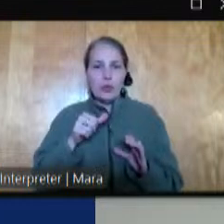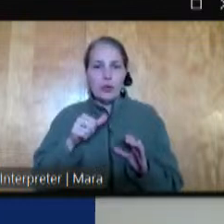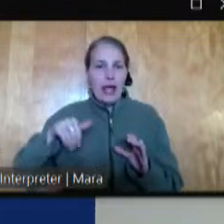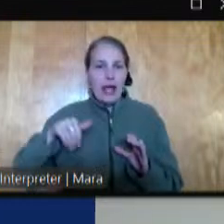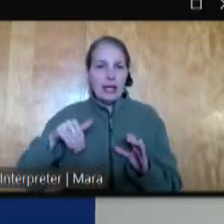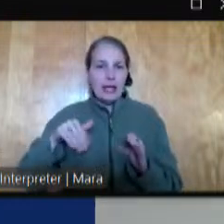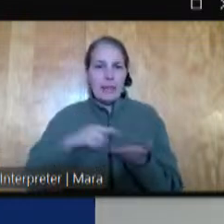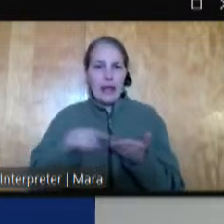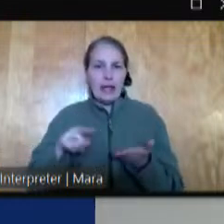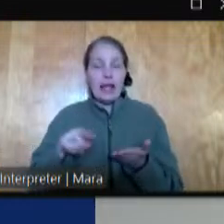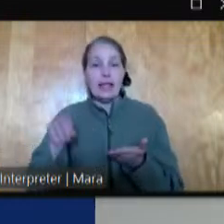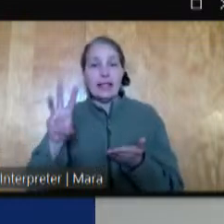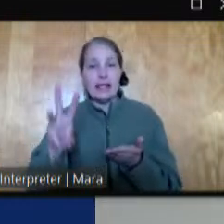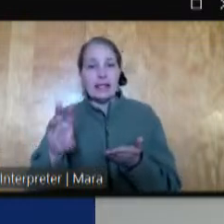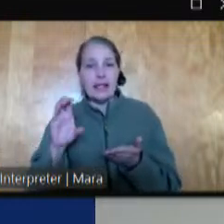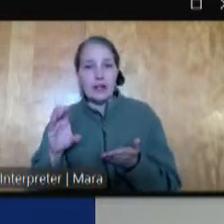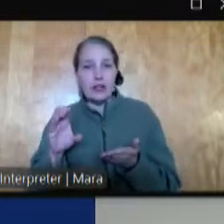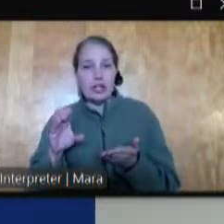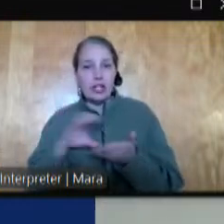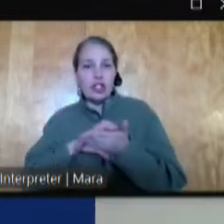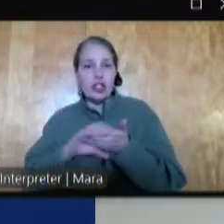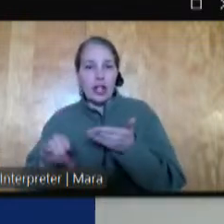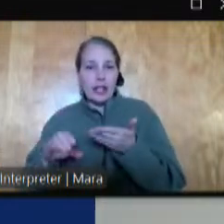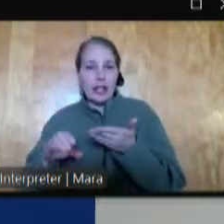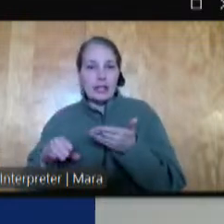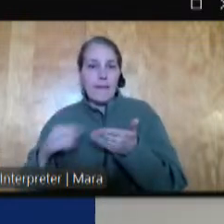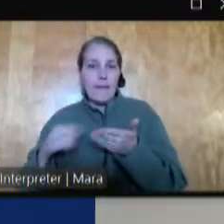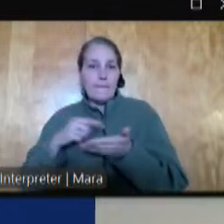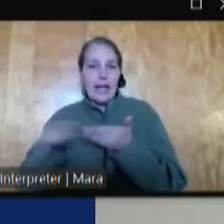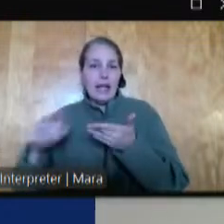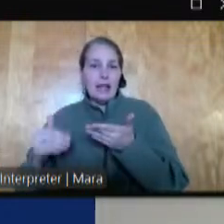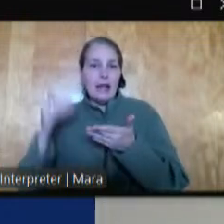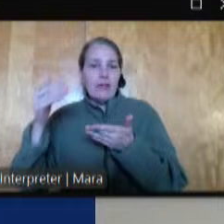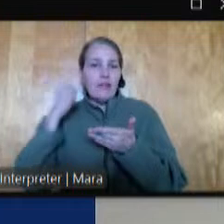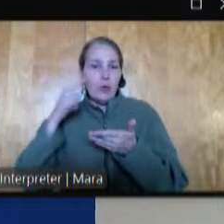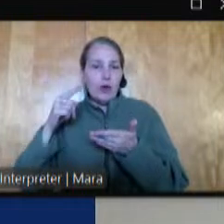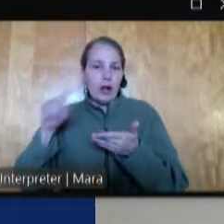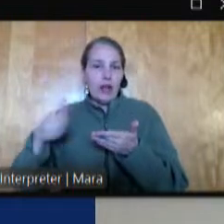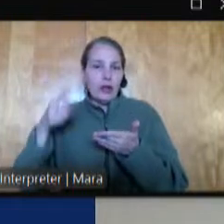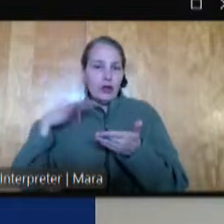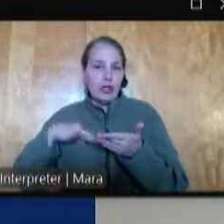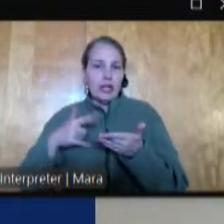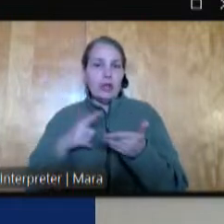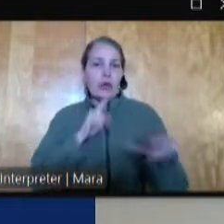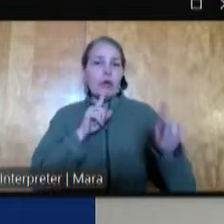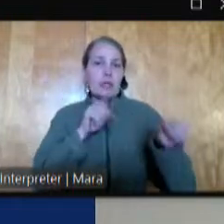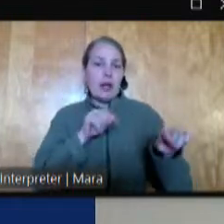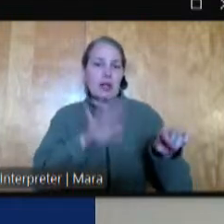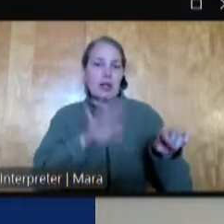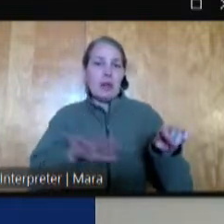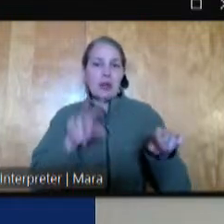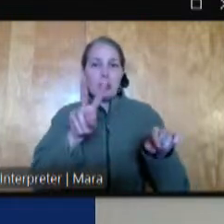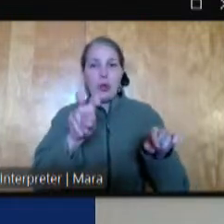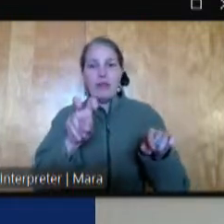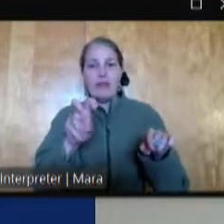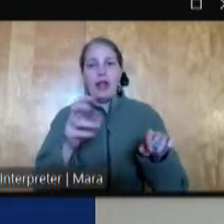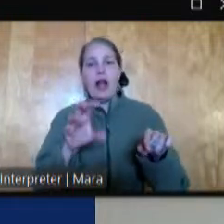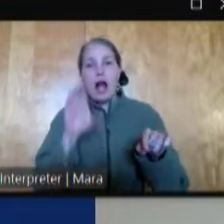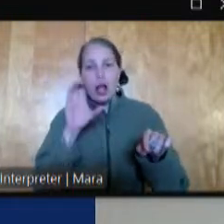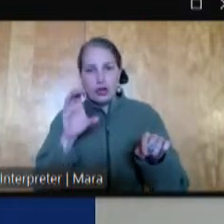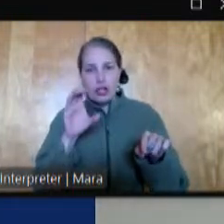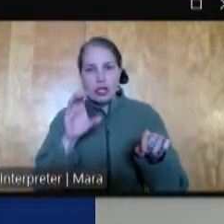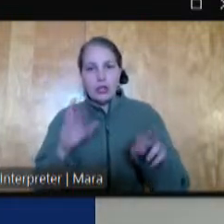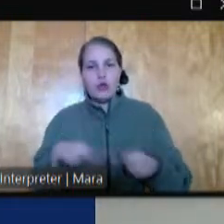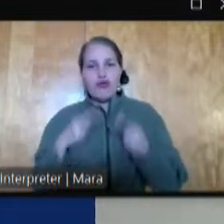credited. And we've so far responded to about 1,200 residents that had lost, stolen, or damaged carts where